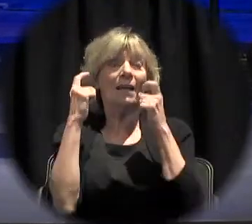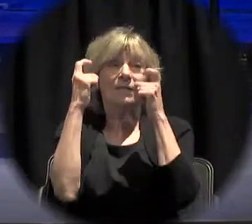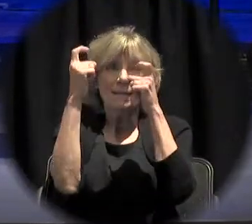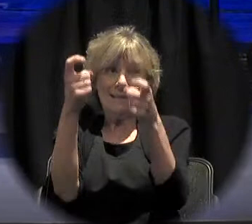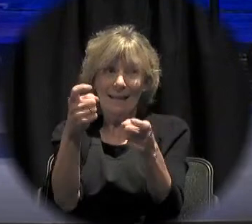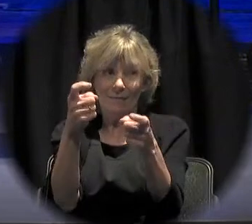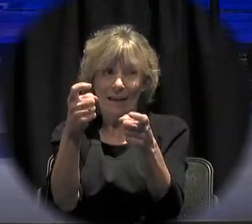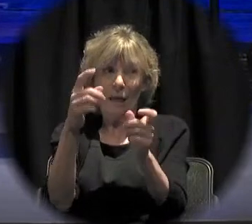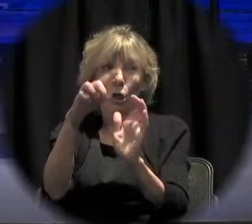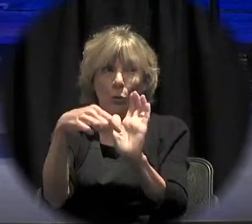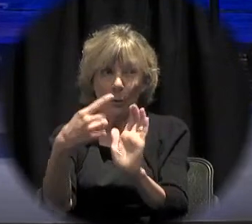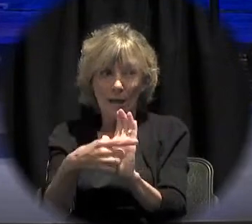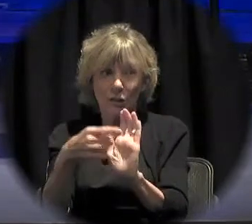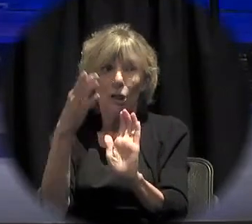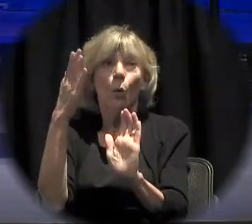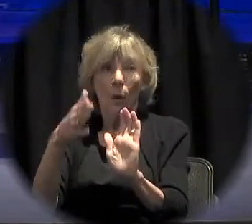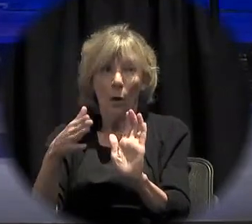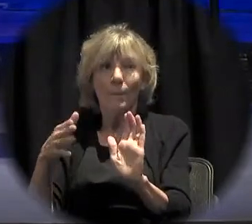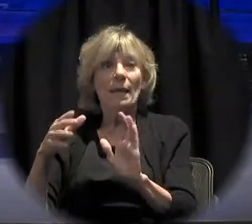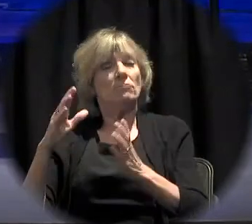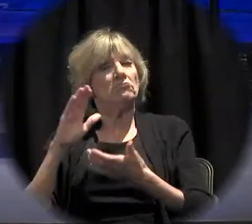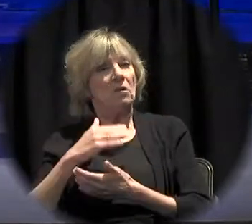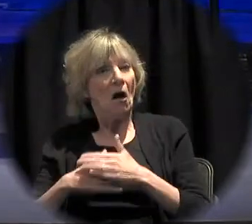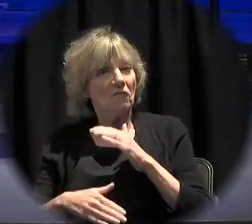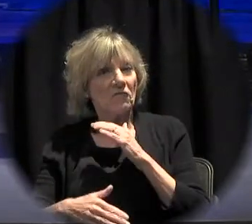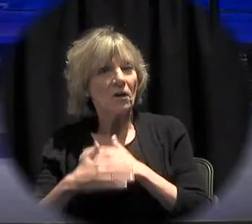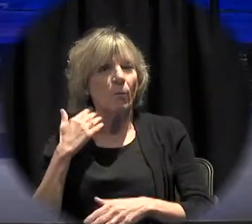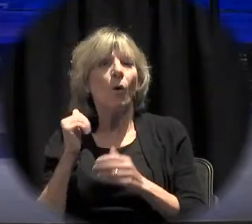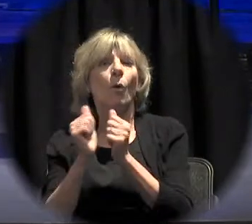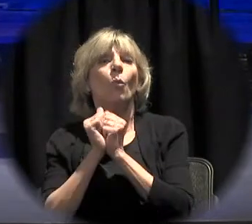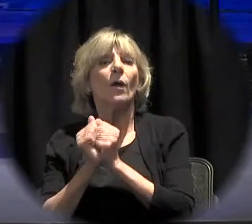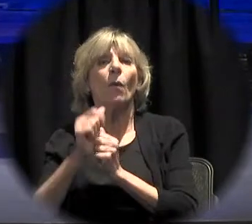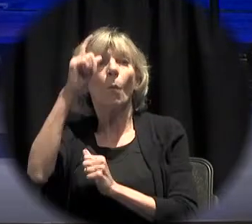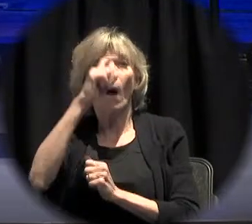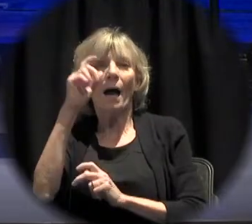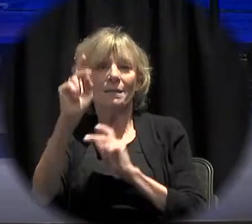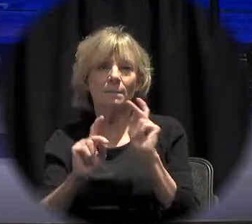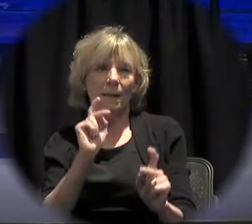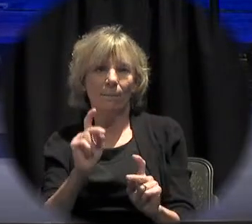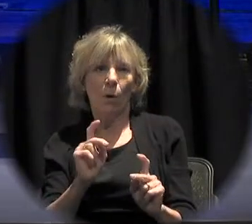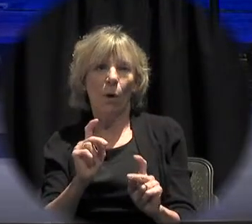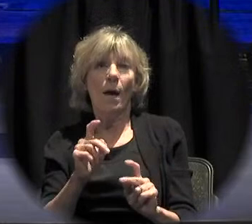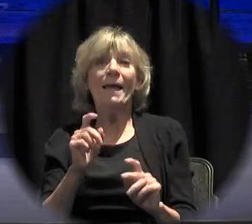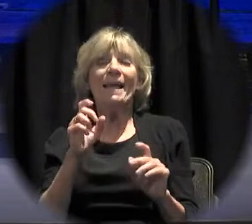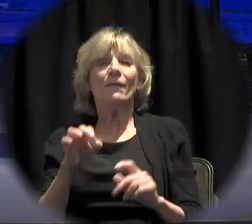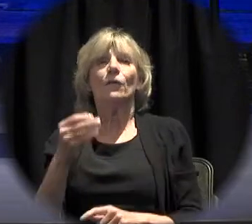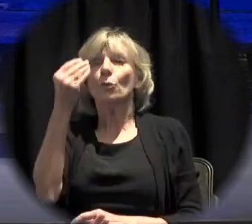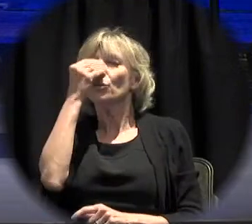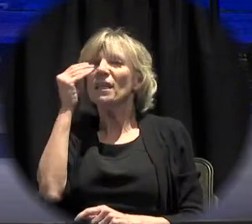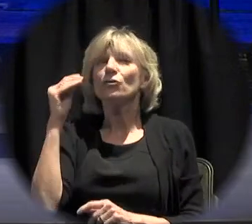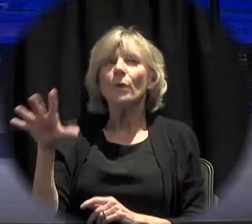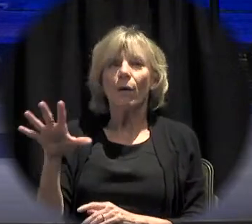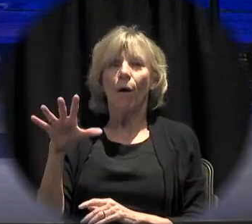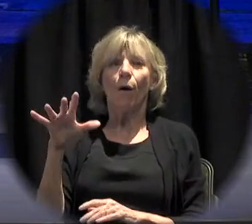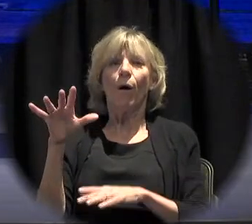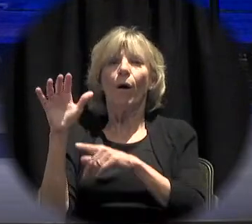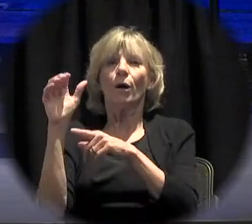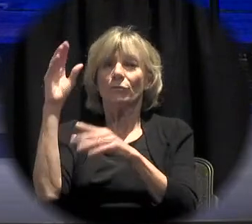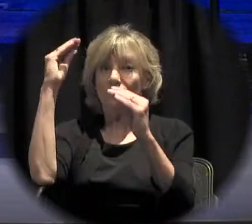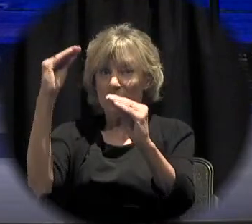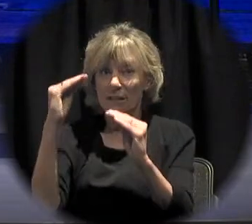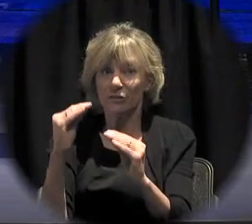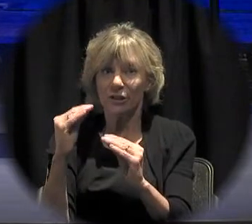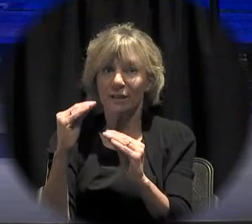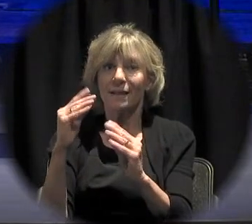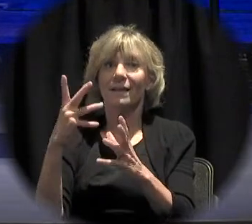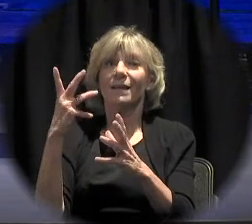wise. Those who disregard discipline despise themselves, but whoever heeds correction gains